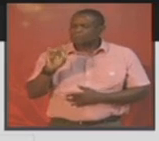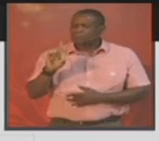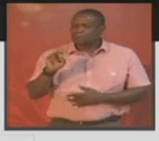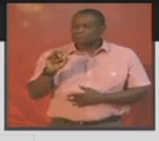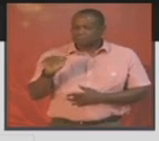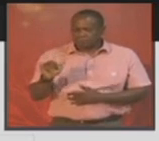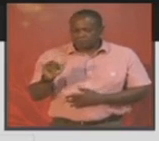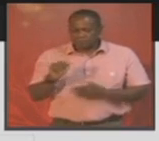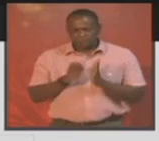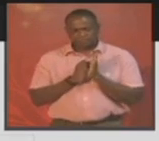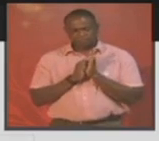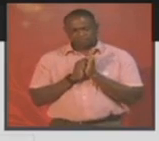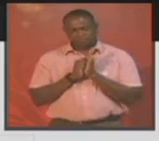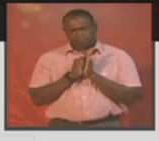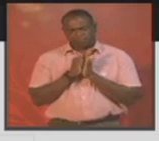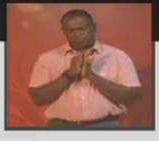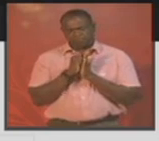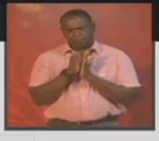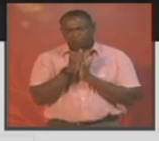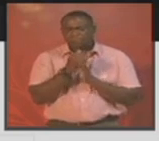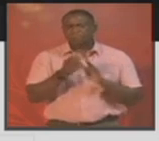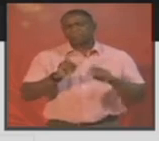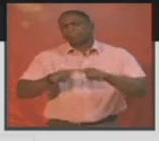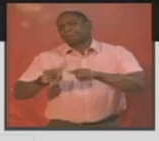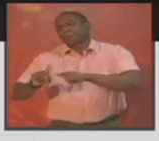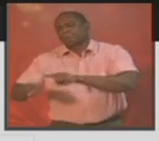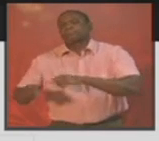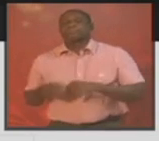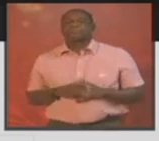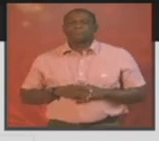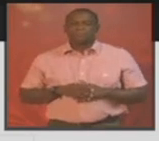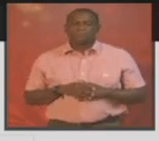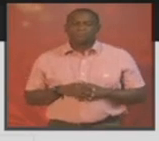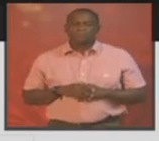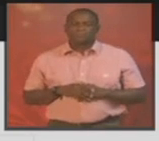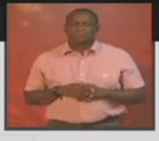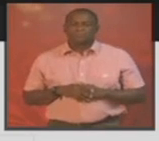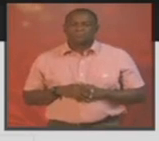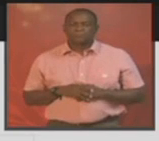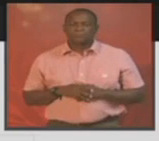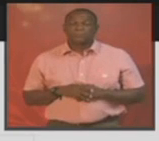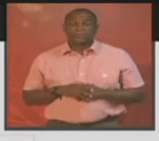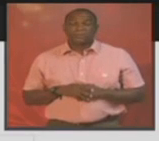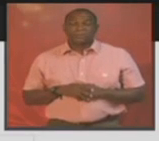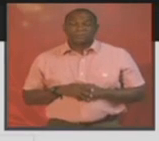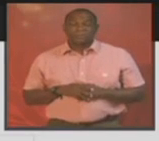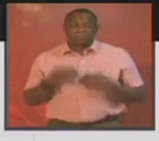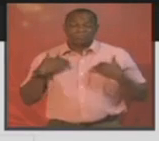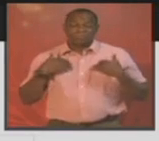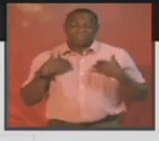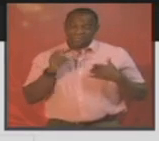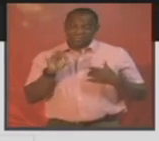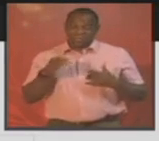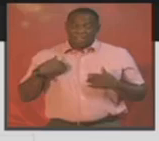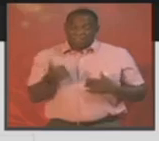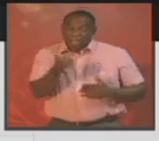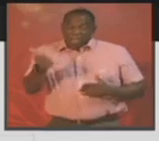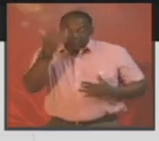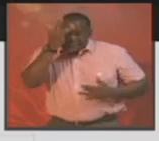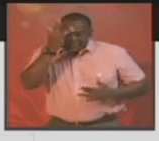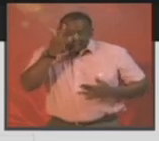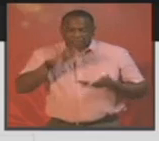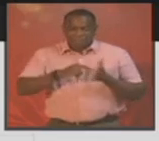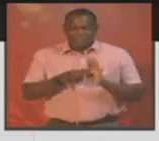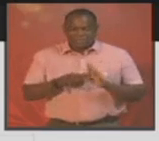Those things that then give the body a little more of a difficulty in responding to this new infection. So again,